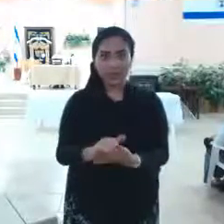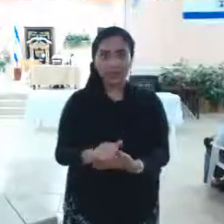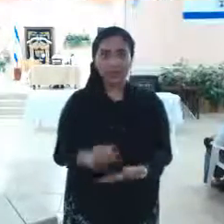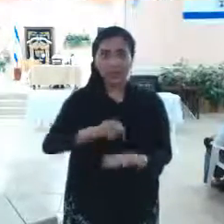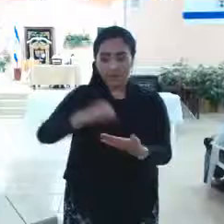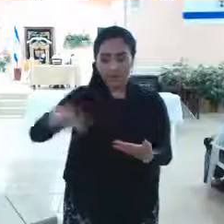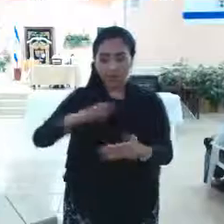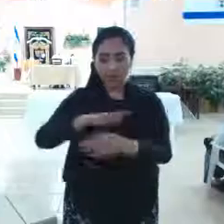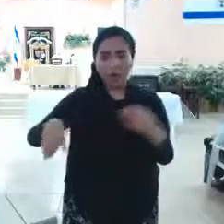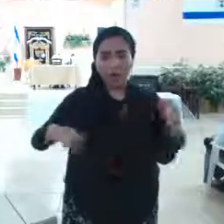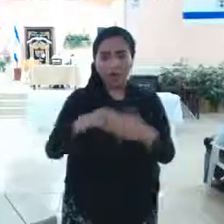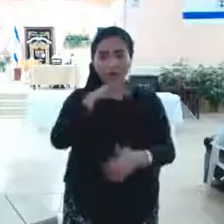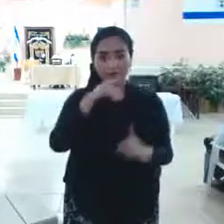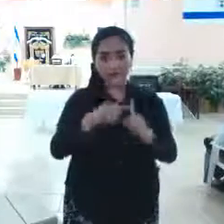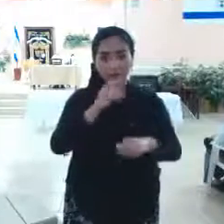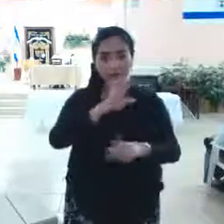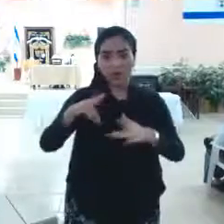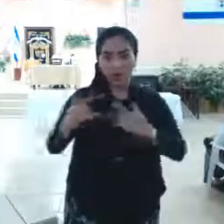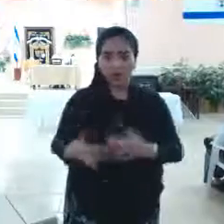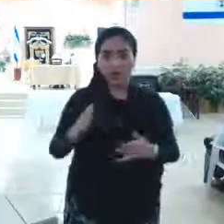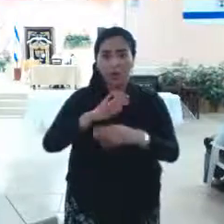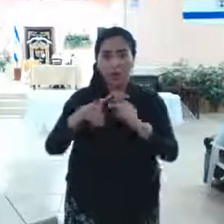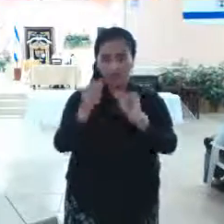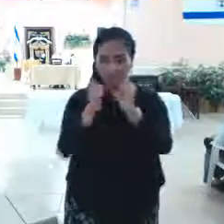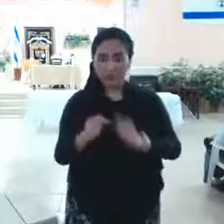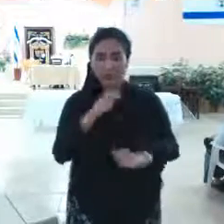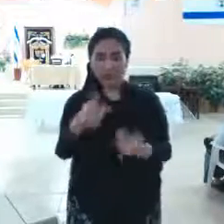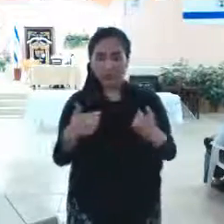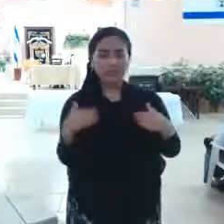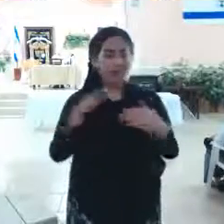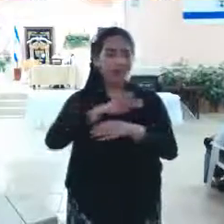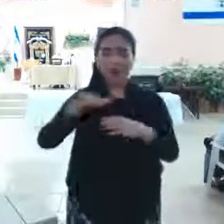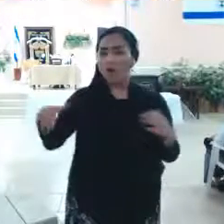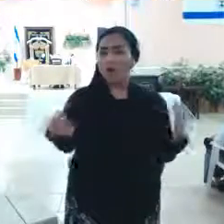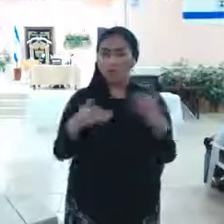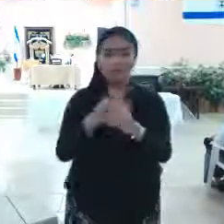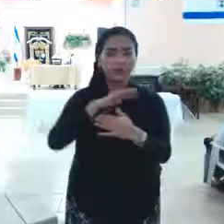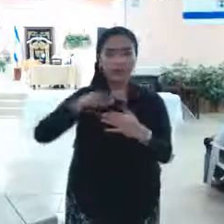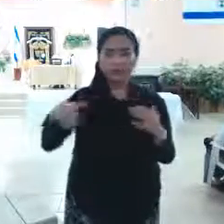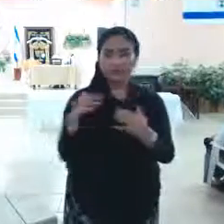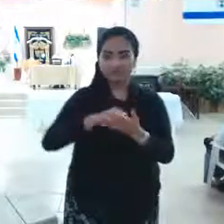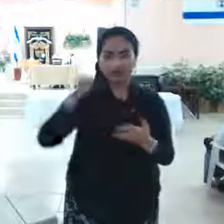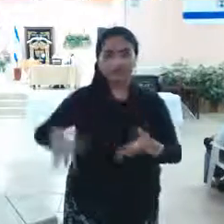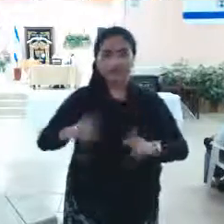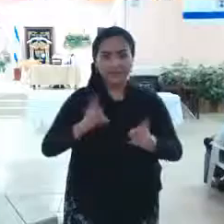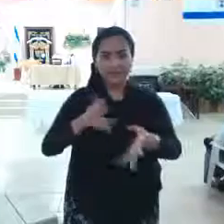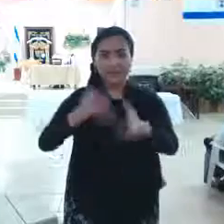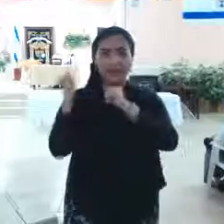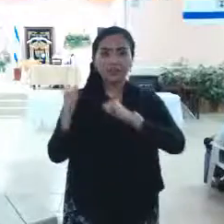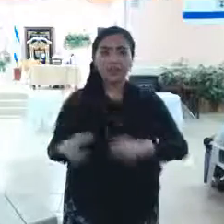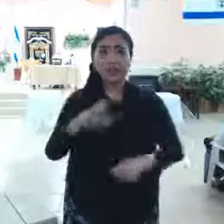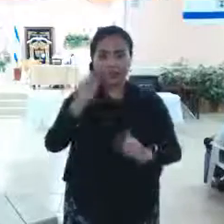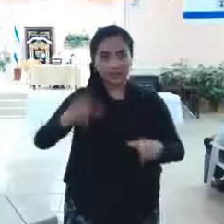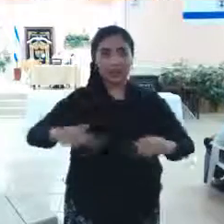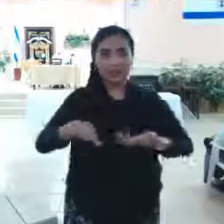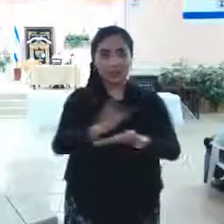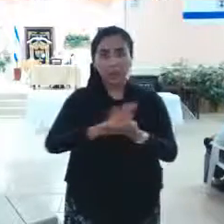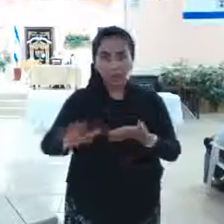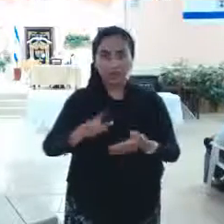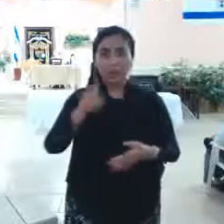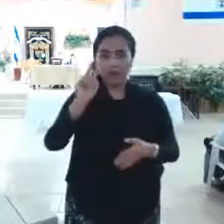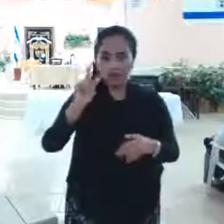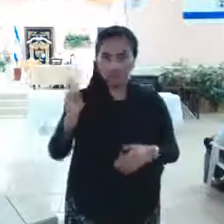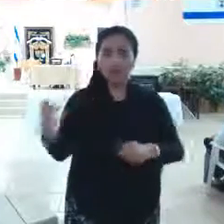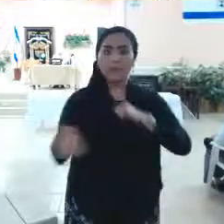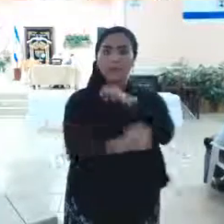it. Take out all uncleanness of your heart, all idols that you might have, all, take it out fast. And